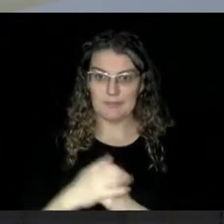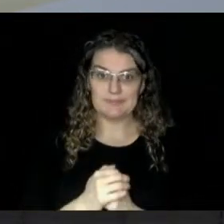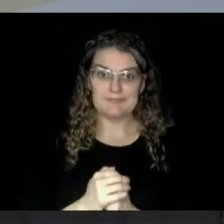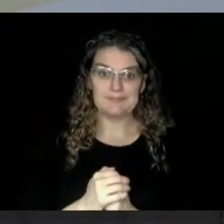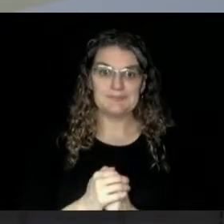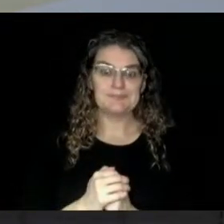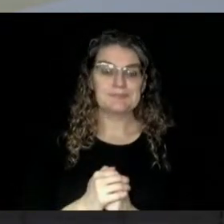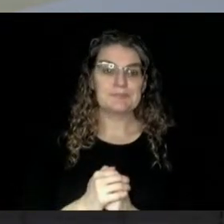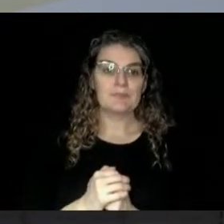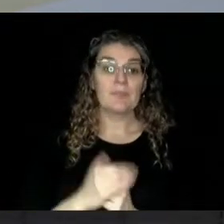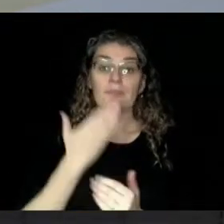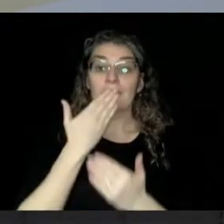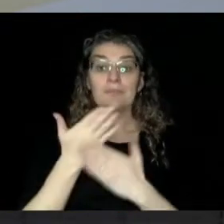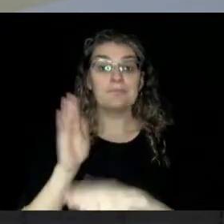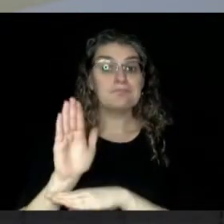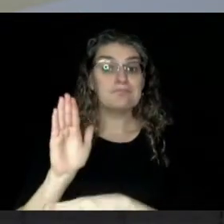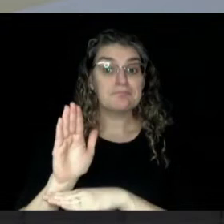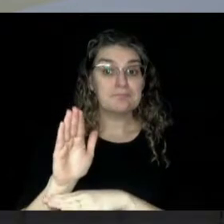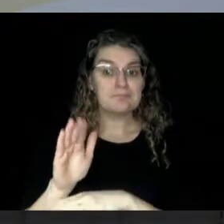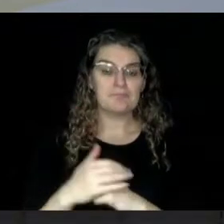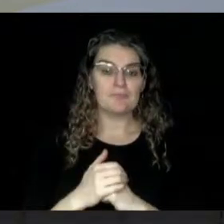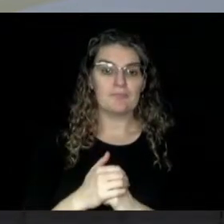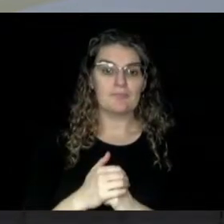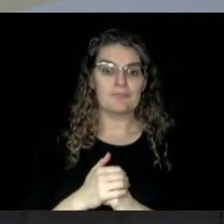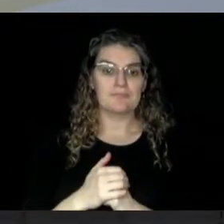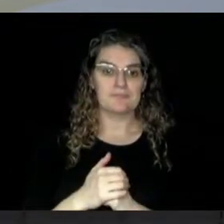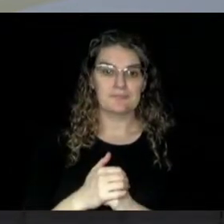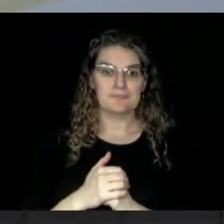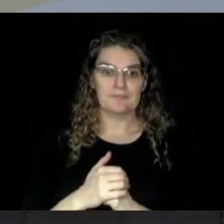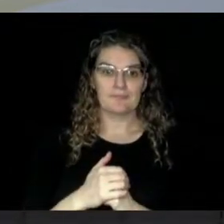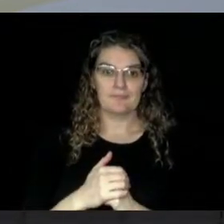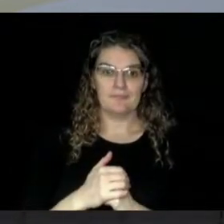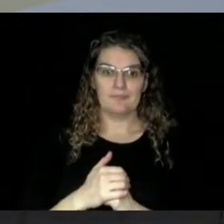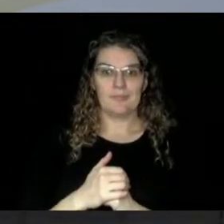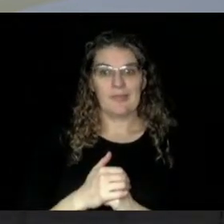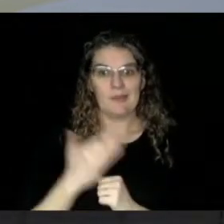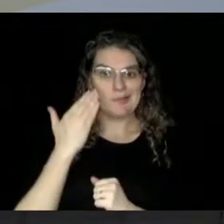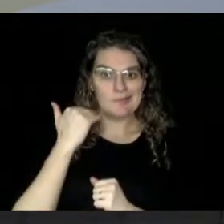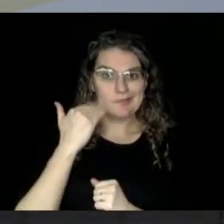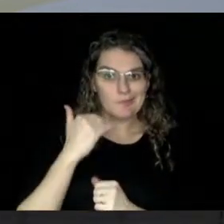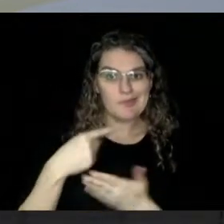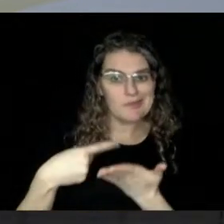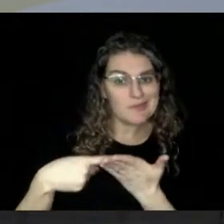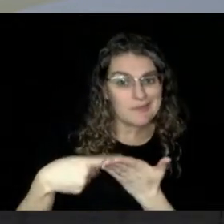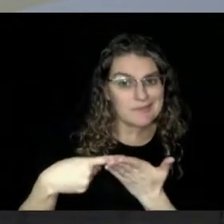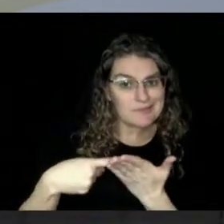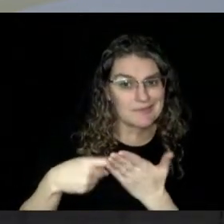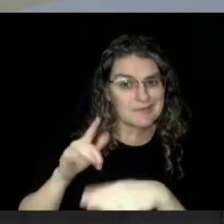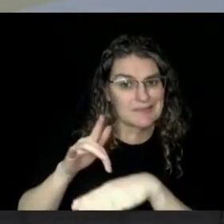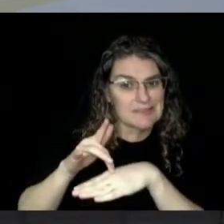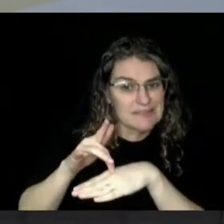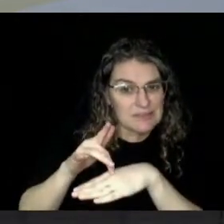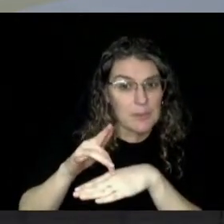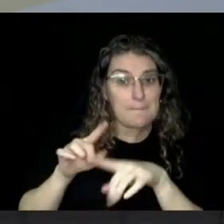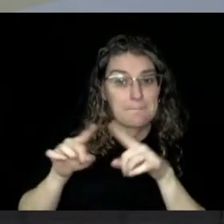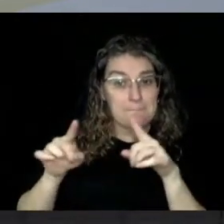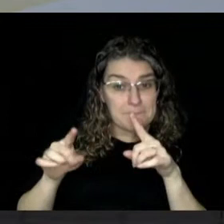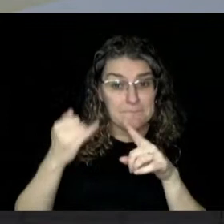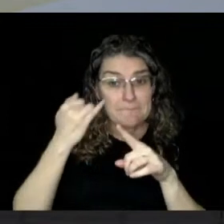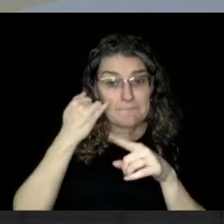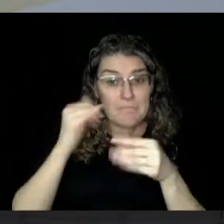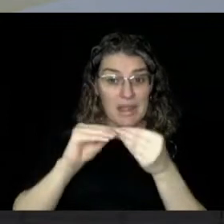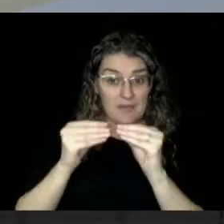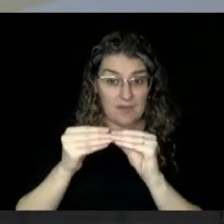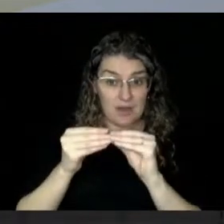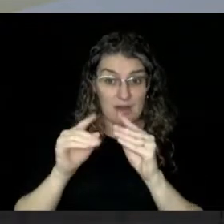Hi, good afternoon. I guess to start, I know you talked about this already, but I guess if the steady decline in cases